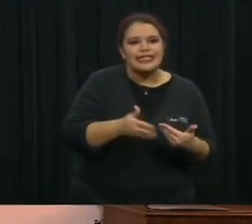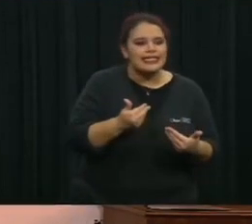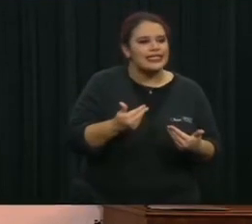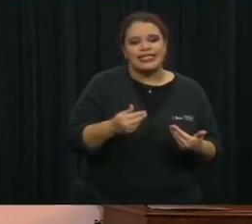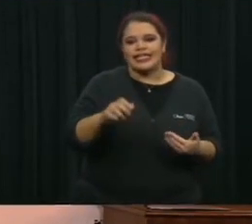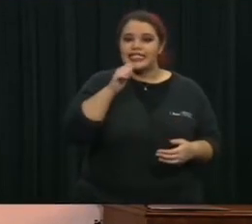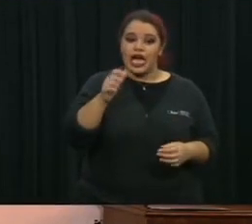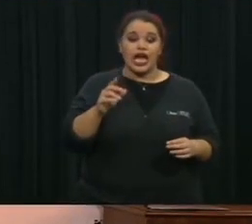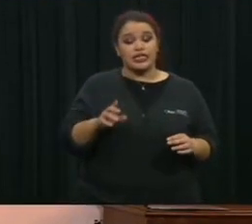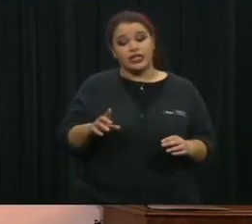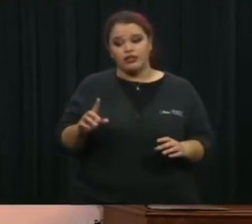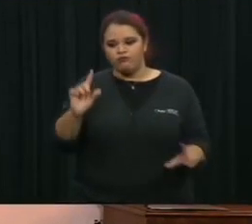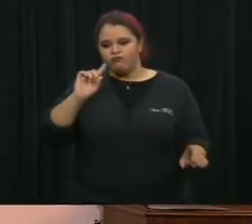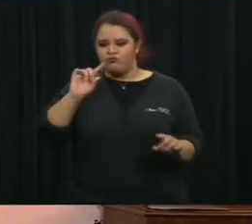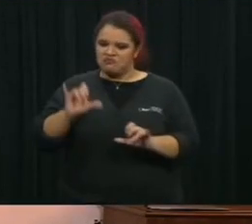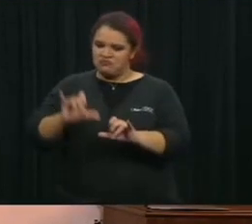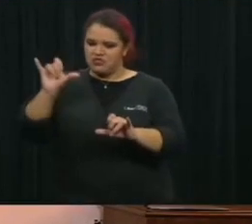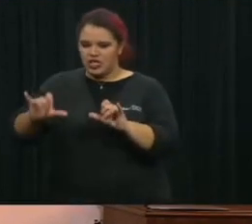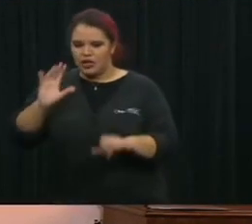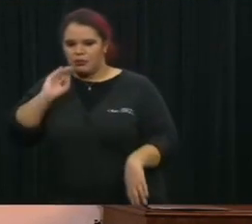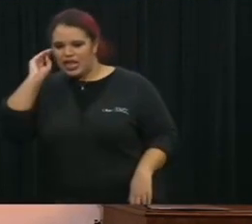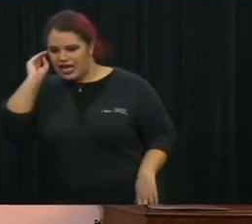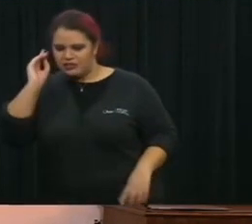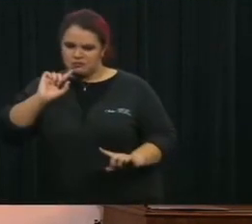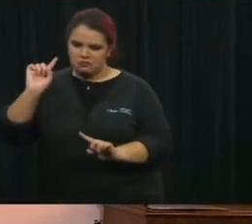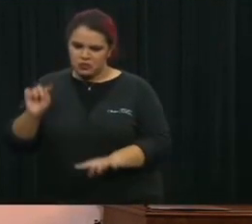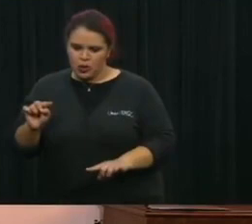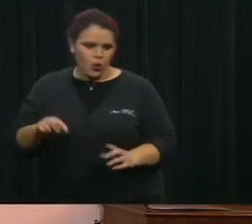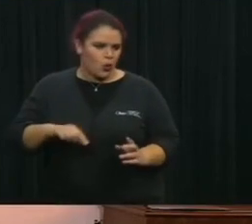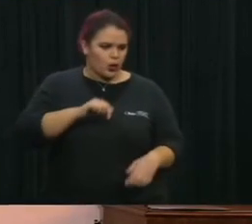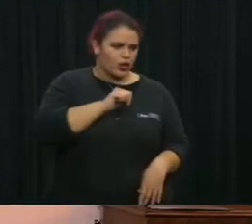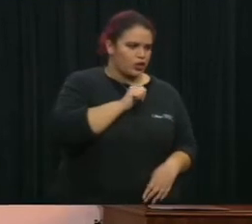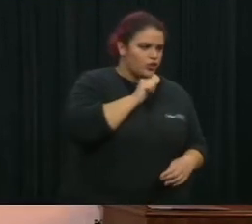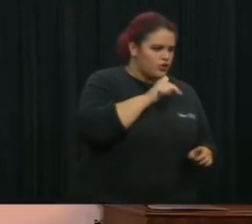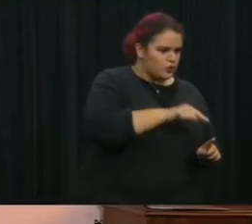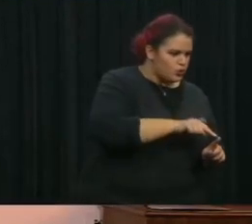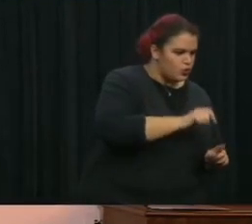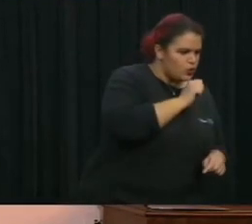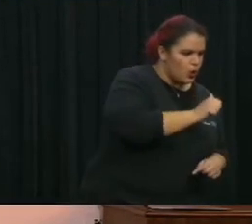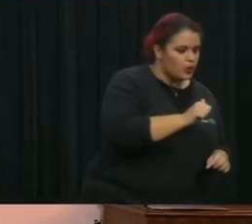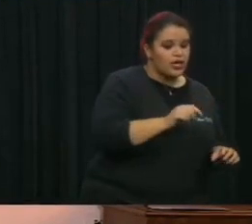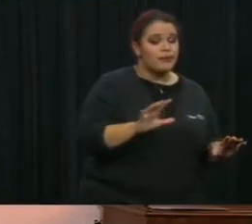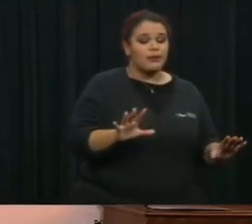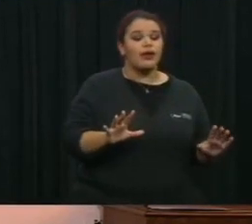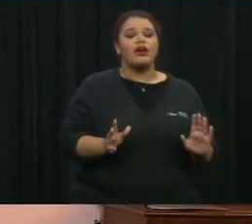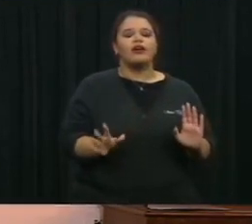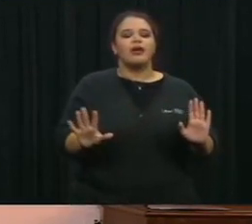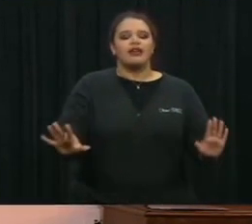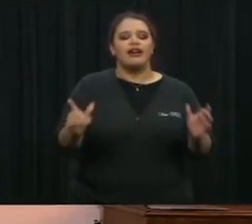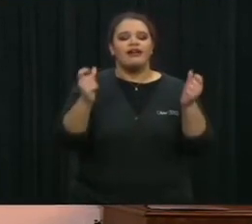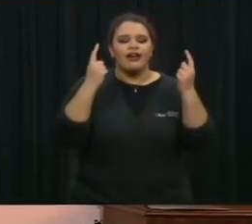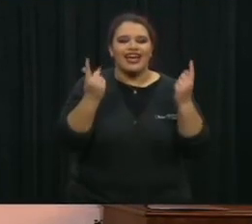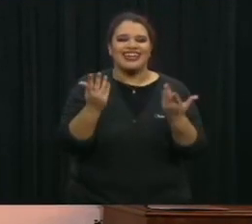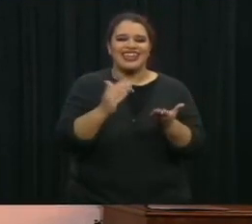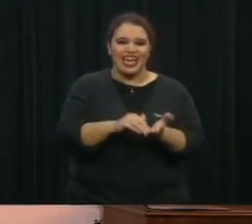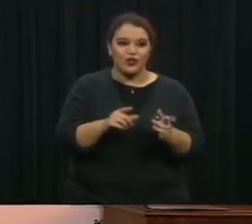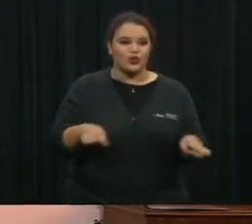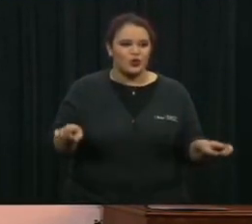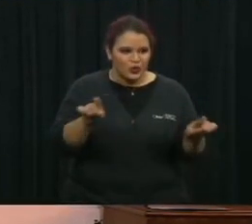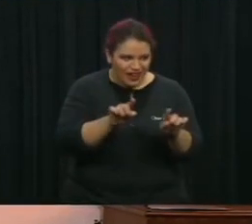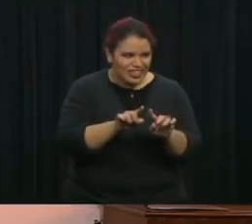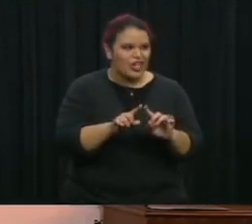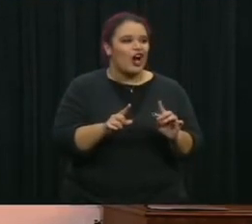either shelter in place or not shelter in place. We are sheltering in place, and I would take this opportunity one more time to say to anybody,